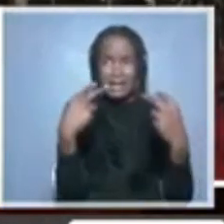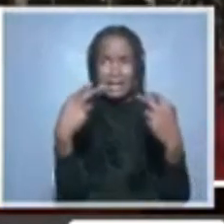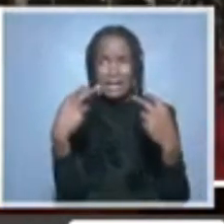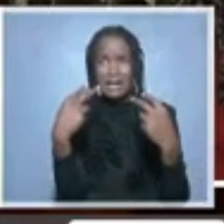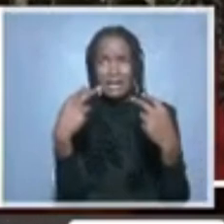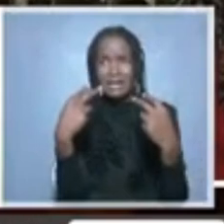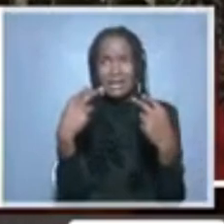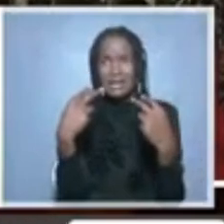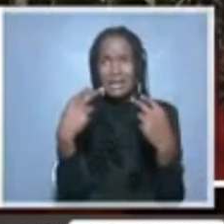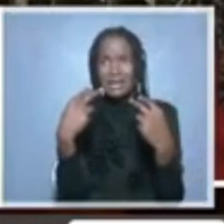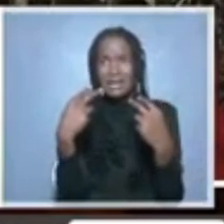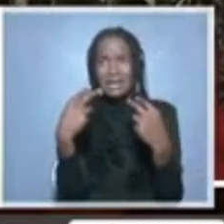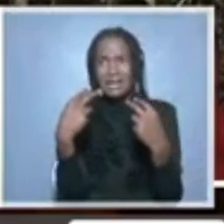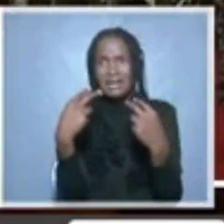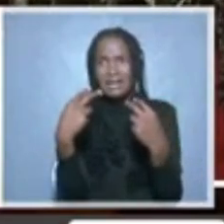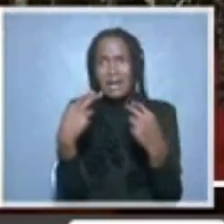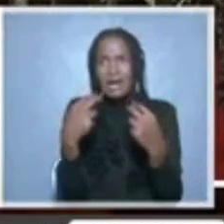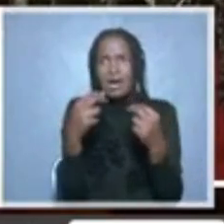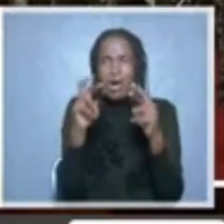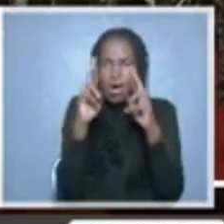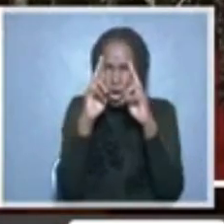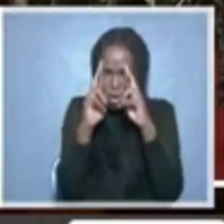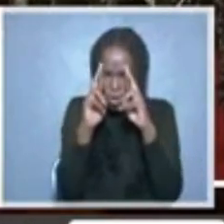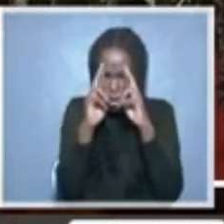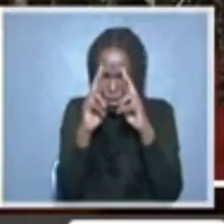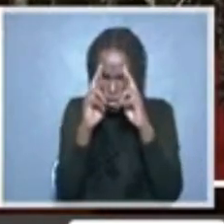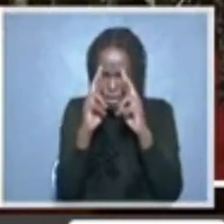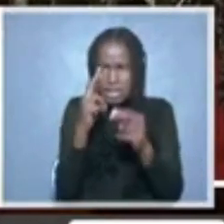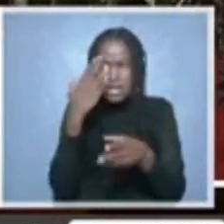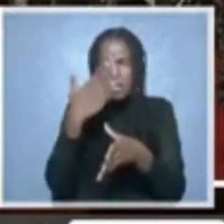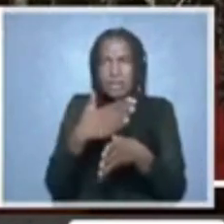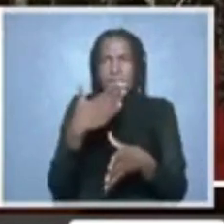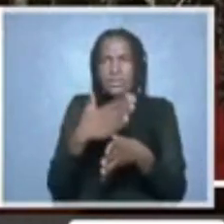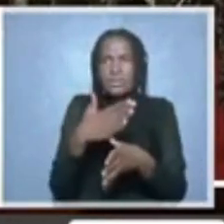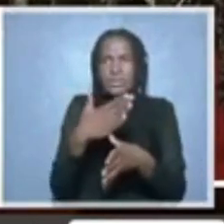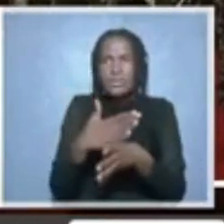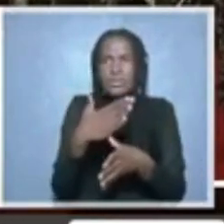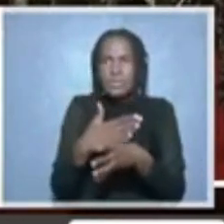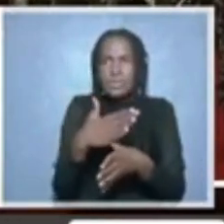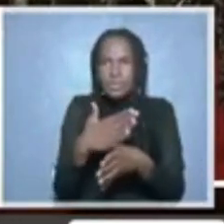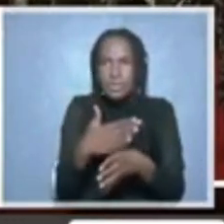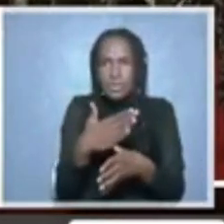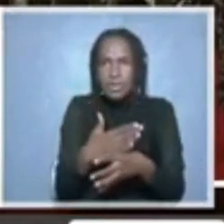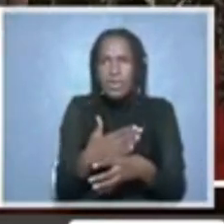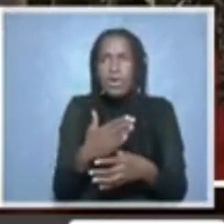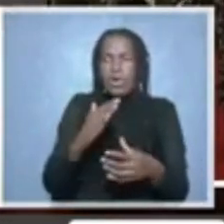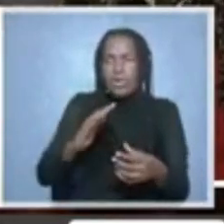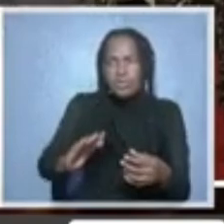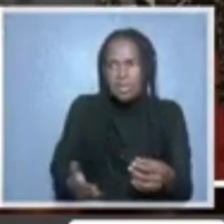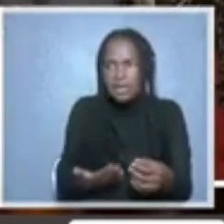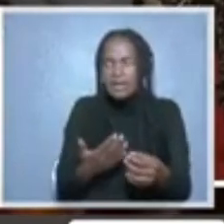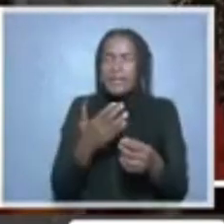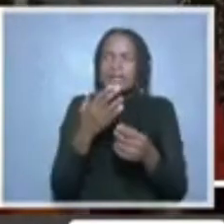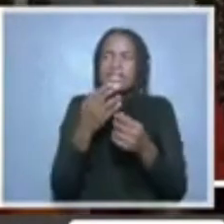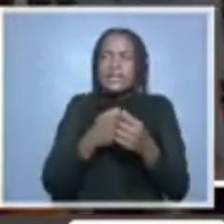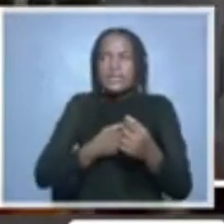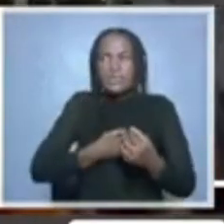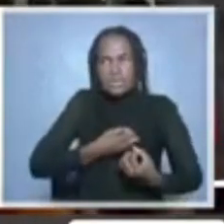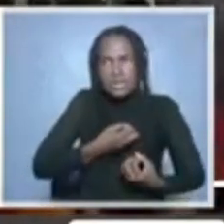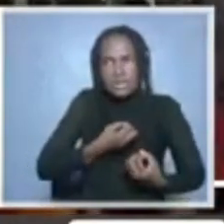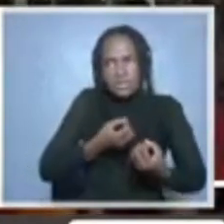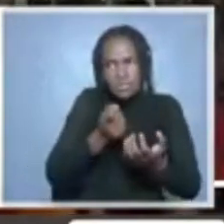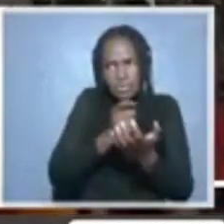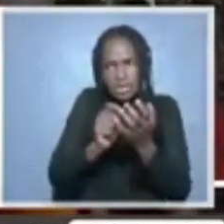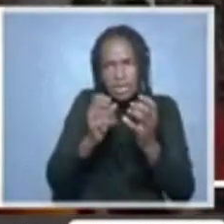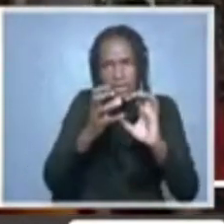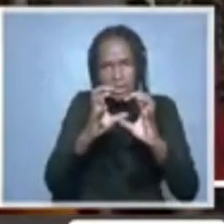take with the great feelings that we have inside, so that they can experience exactly the same, with the same level